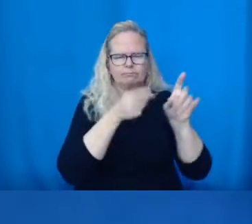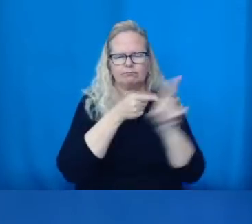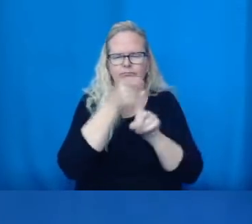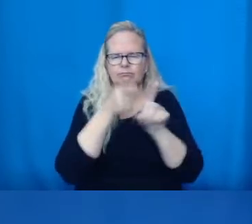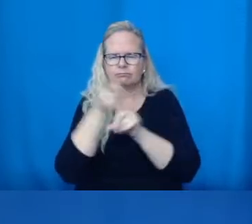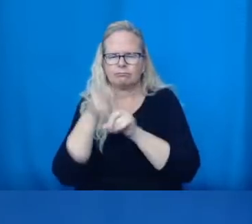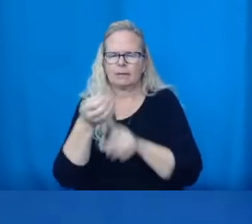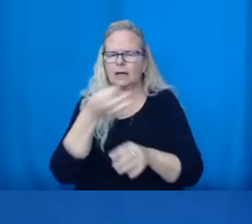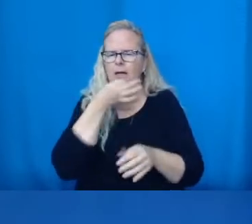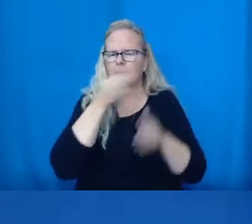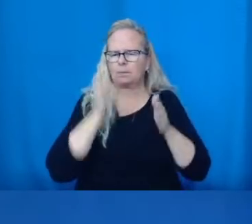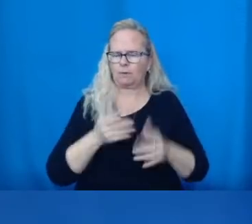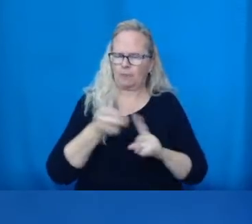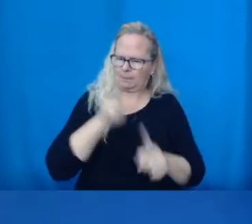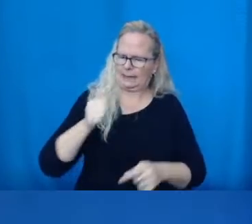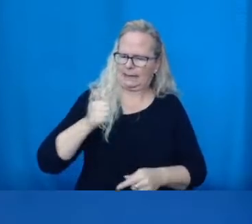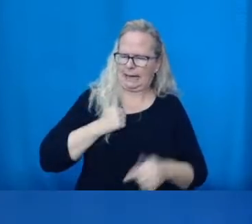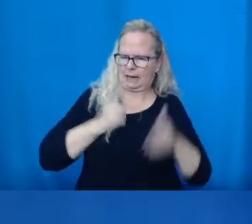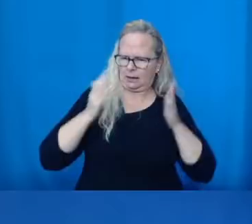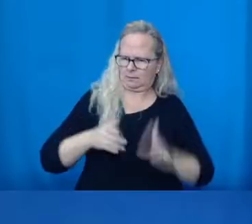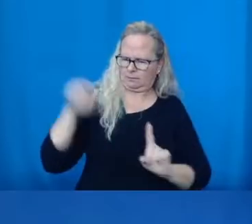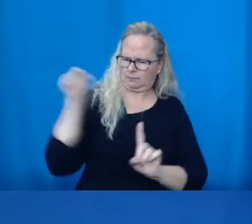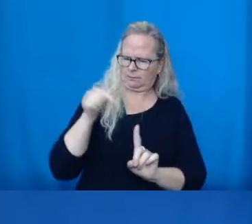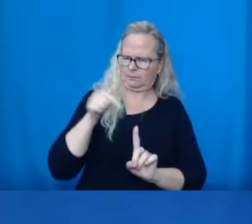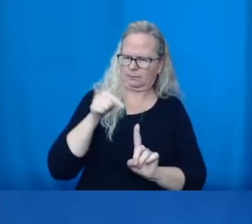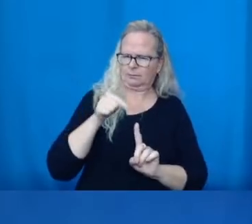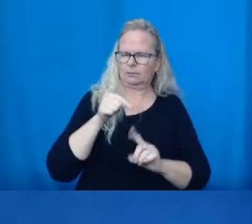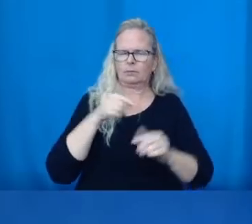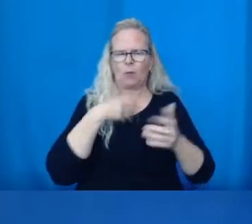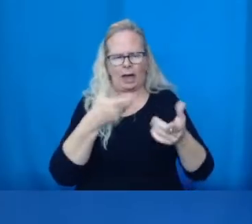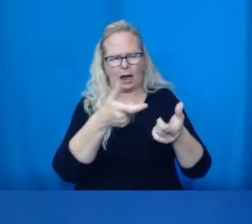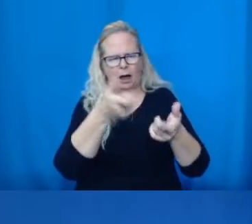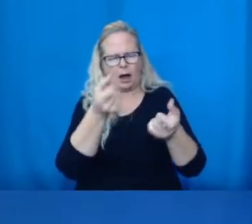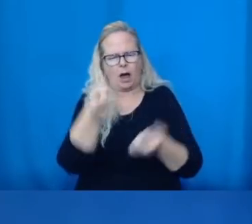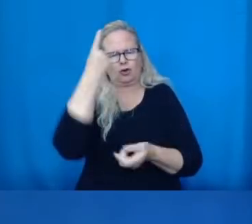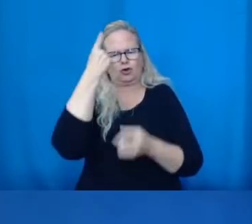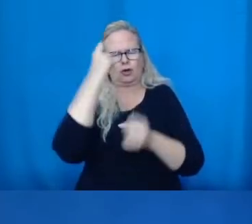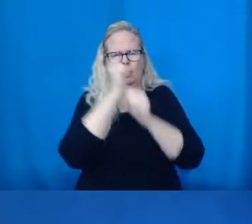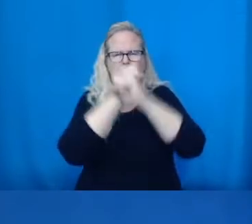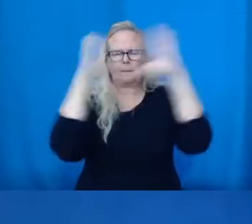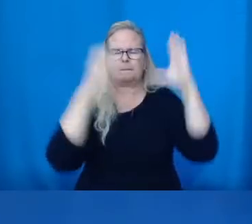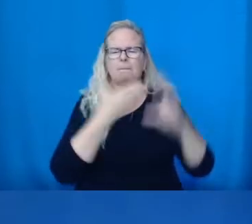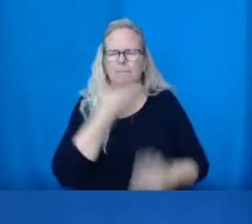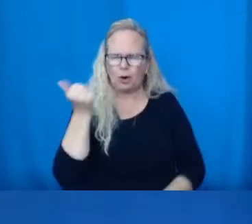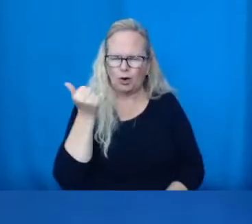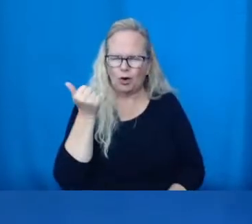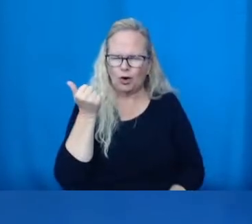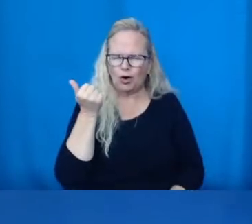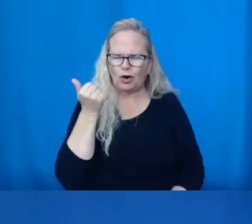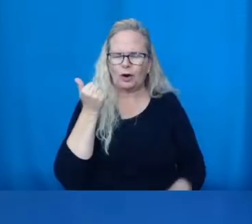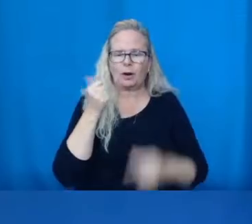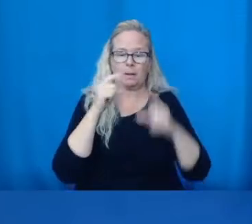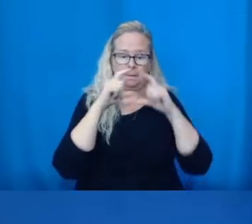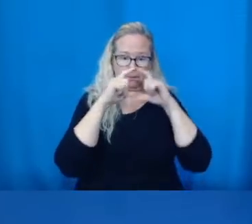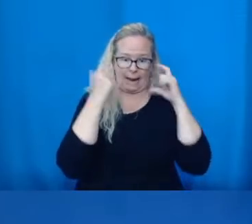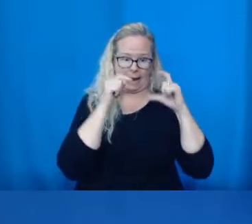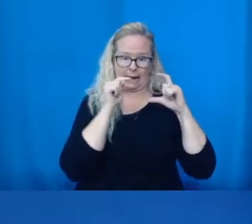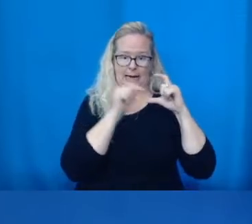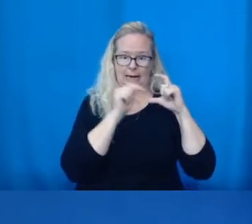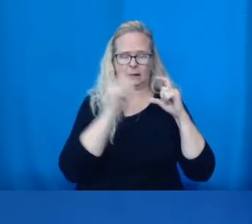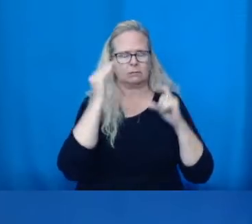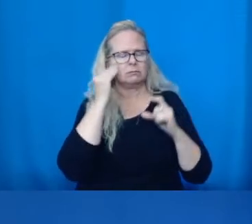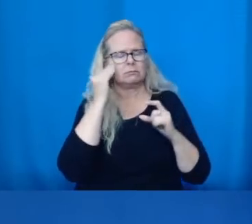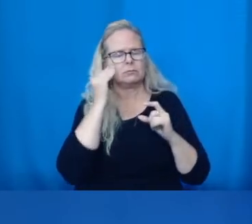various types of masks is crucial to maintaining our individual safety, the safety of our children, healthcare workers, and society as a